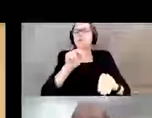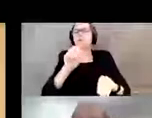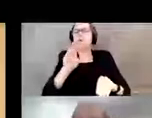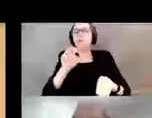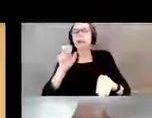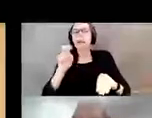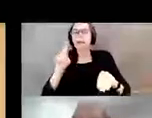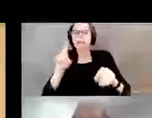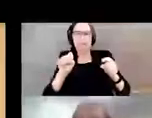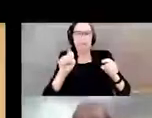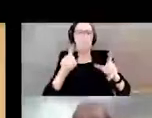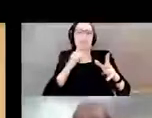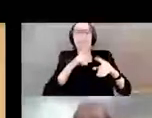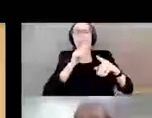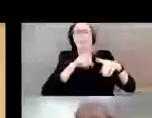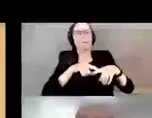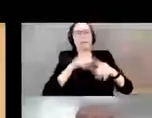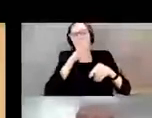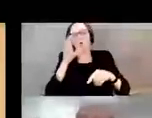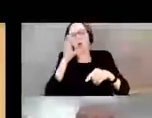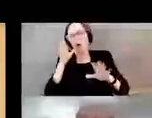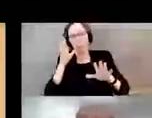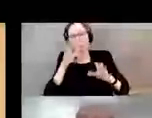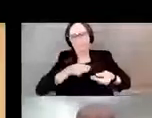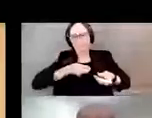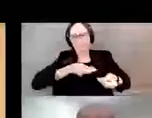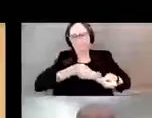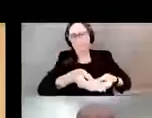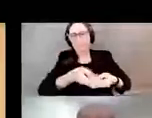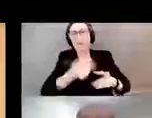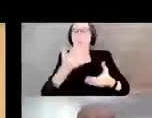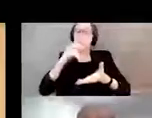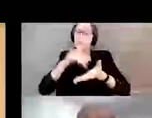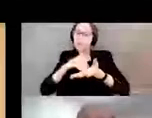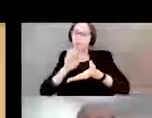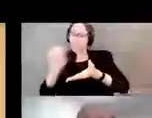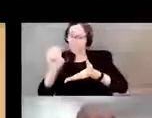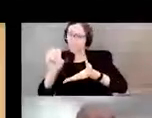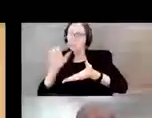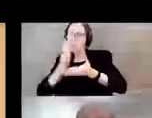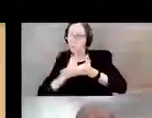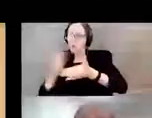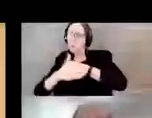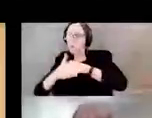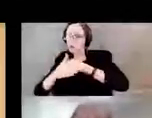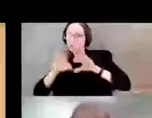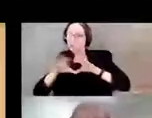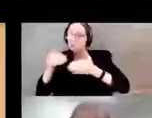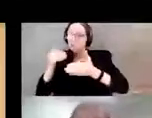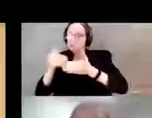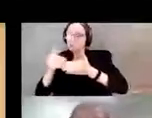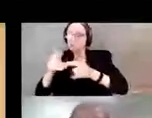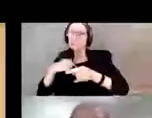heavy reliance on farming. Now, when you get to the central part of the country and eastern part of Afghanistan, closer to the Hindu